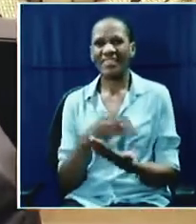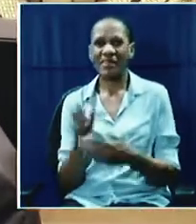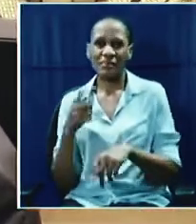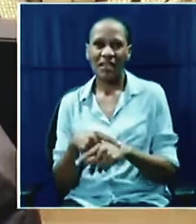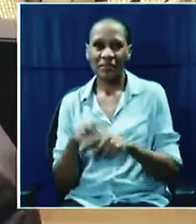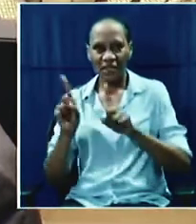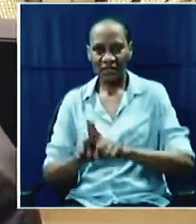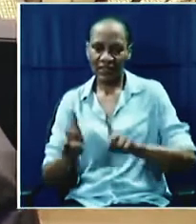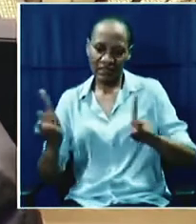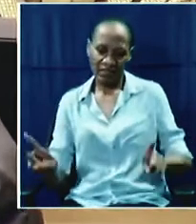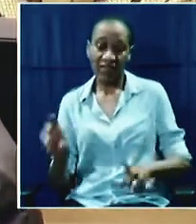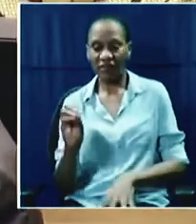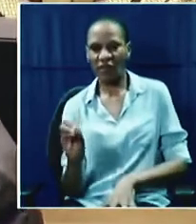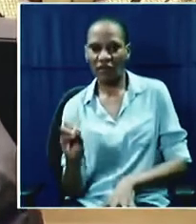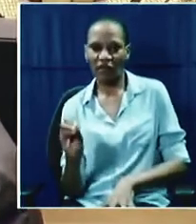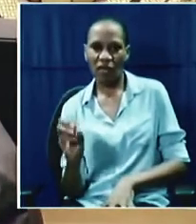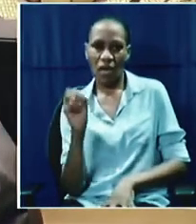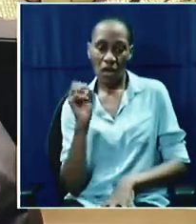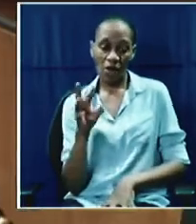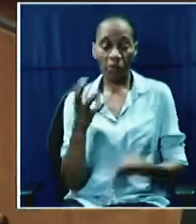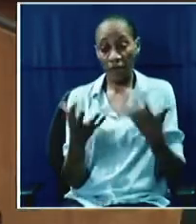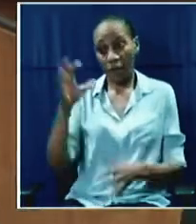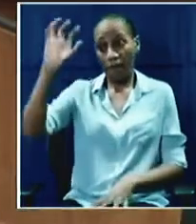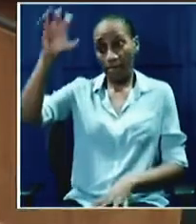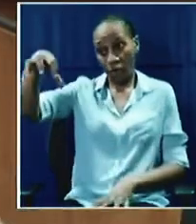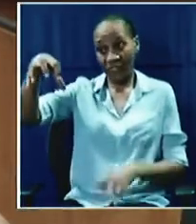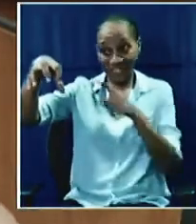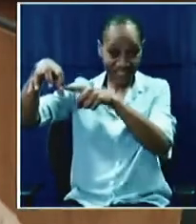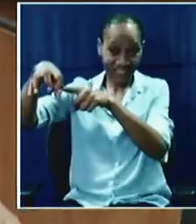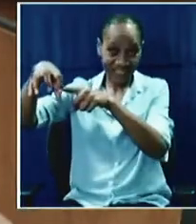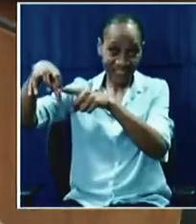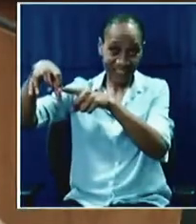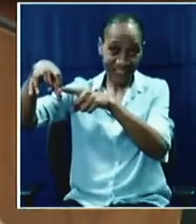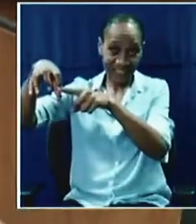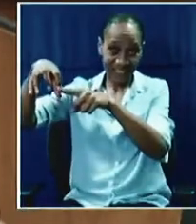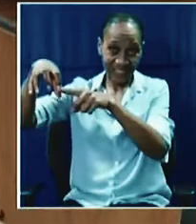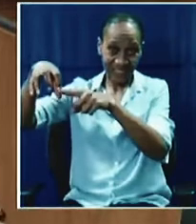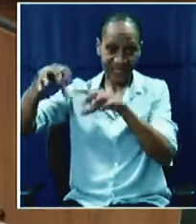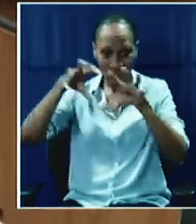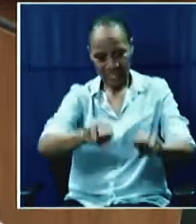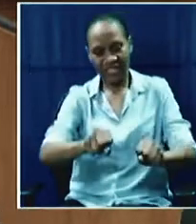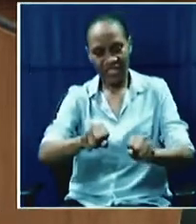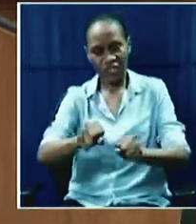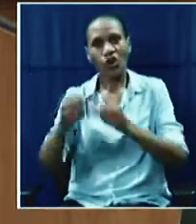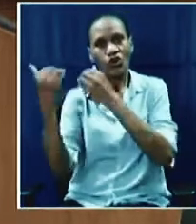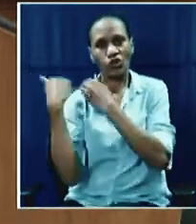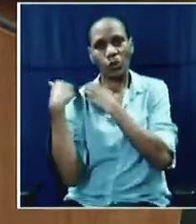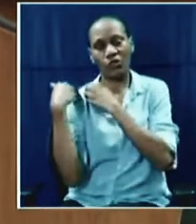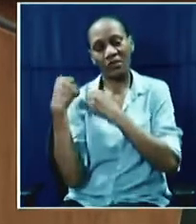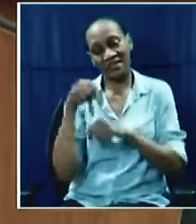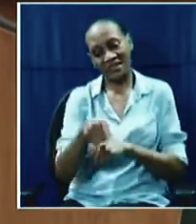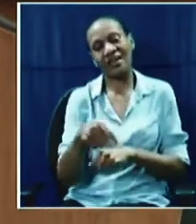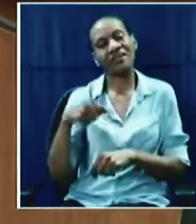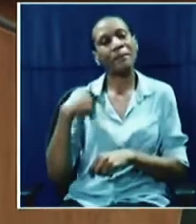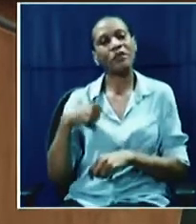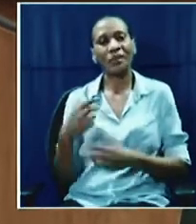circumstances where the province may take over the responsibility, and if the province